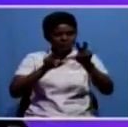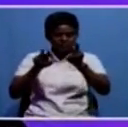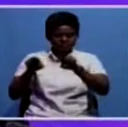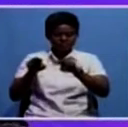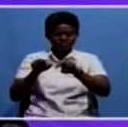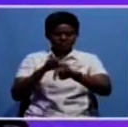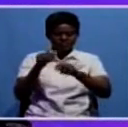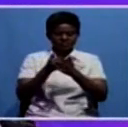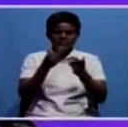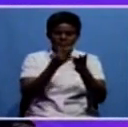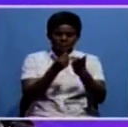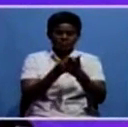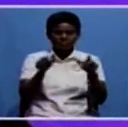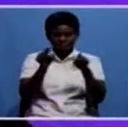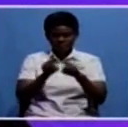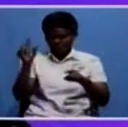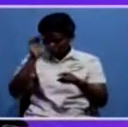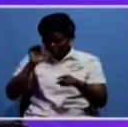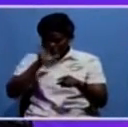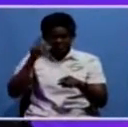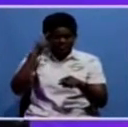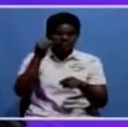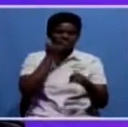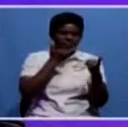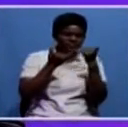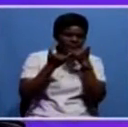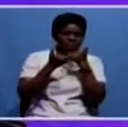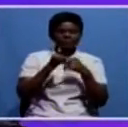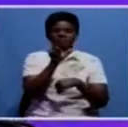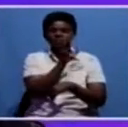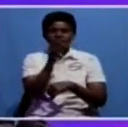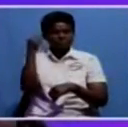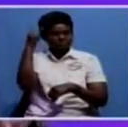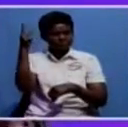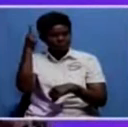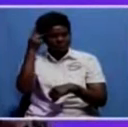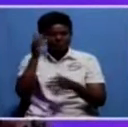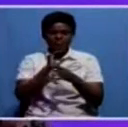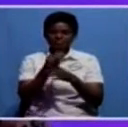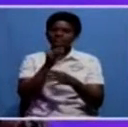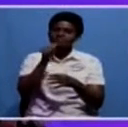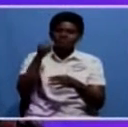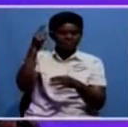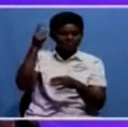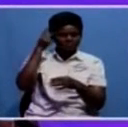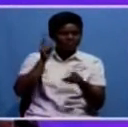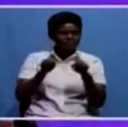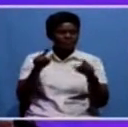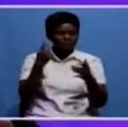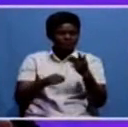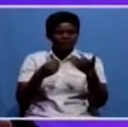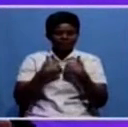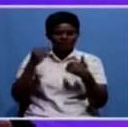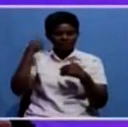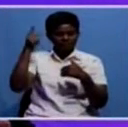financial flows, looking out for illicit financial flows, whether it's by politically exposed people or not politically exposed people. But also, there are